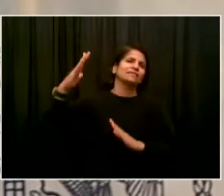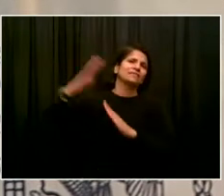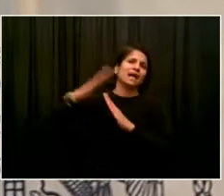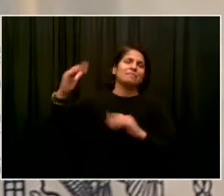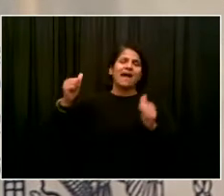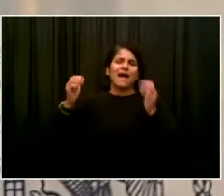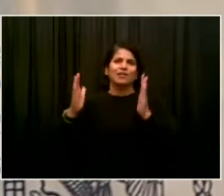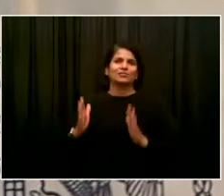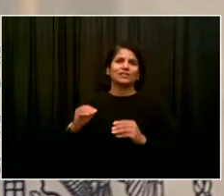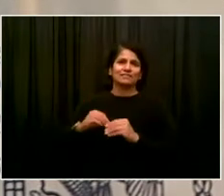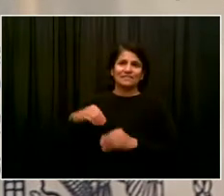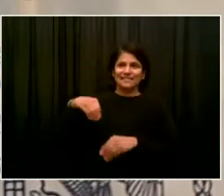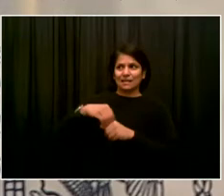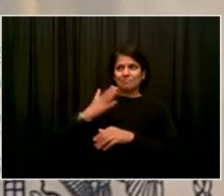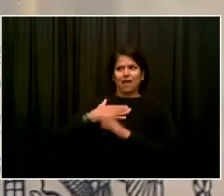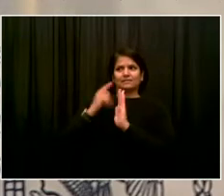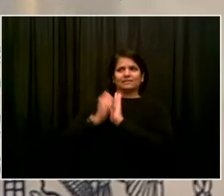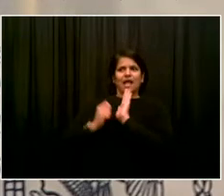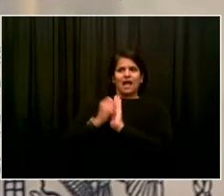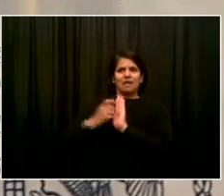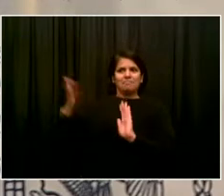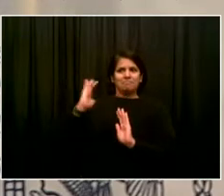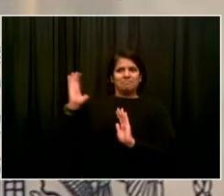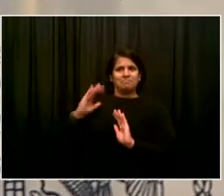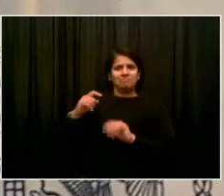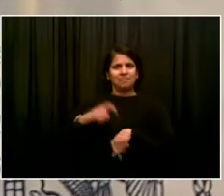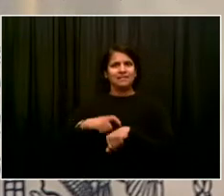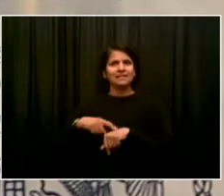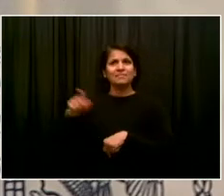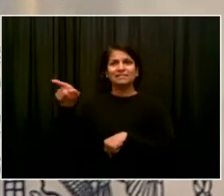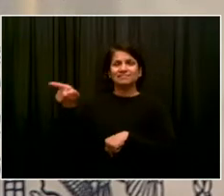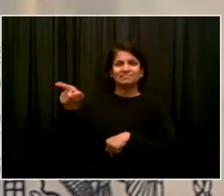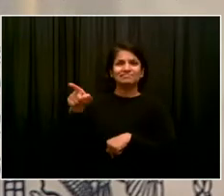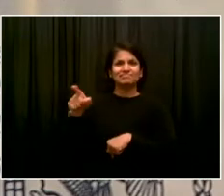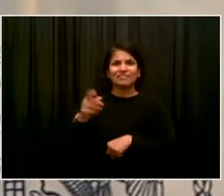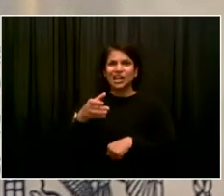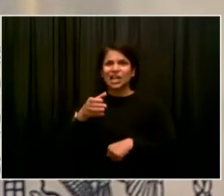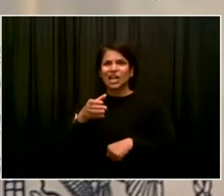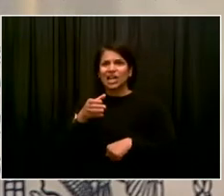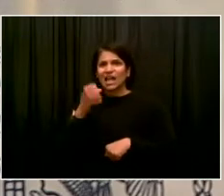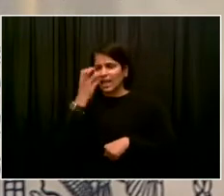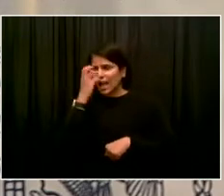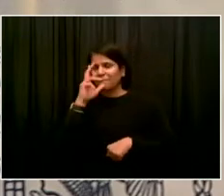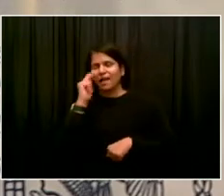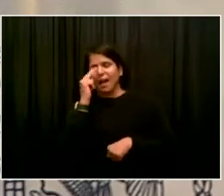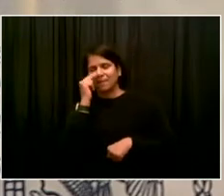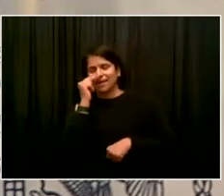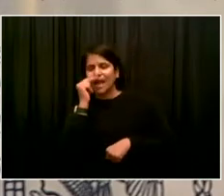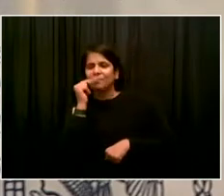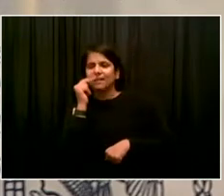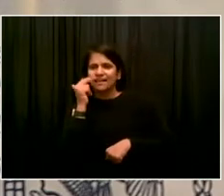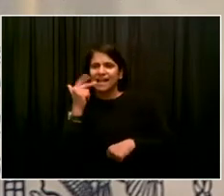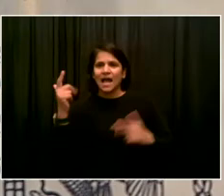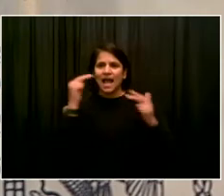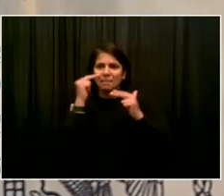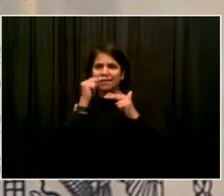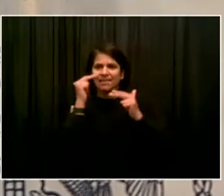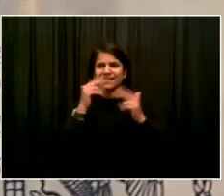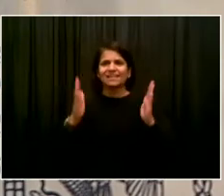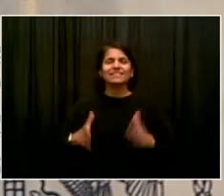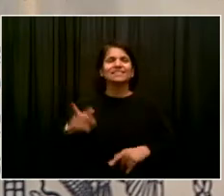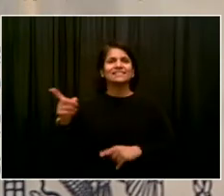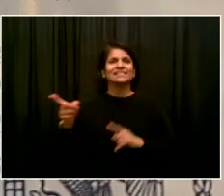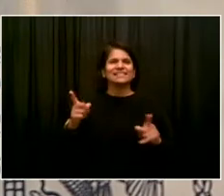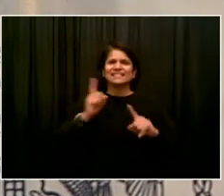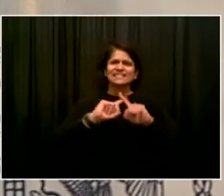the extraordinary comedic work he's done. You could think of him for Boardwalk Empire, and so many other. Talk about